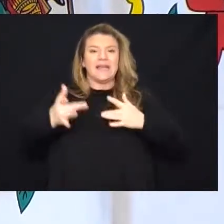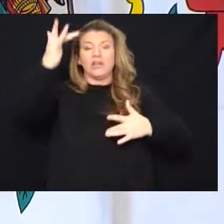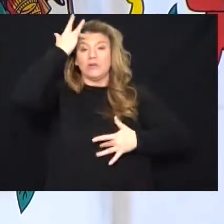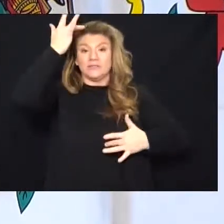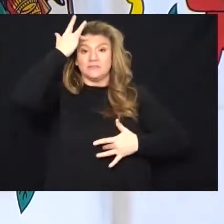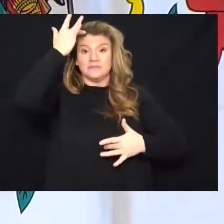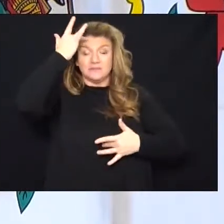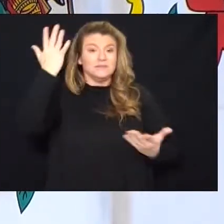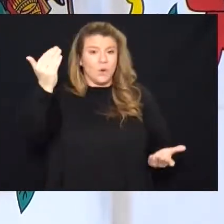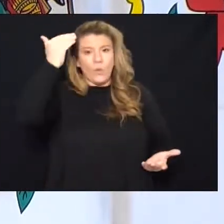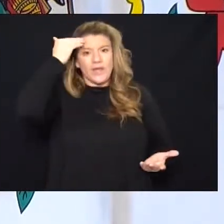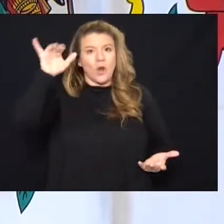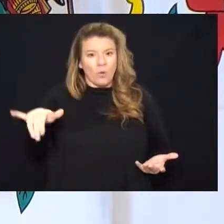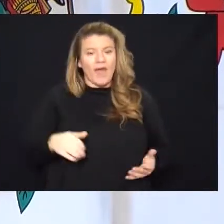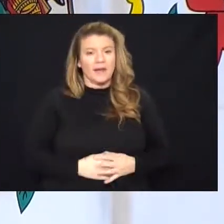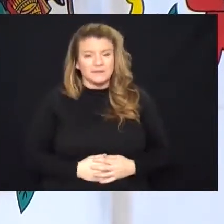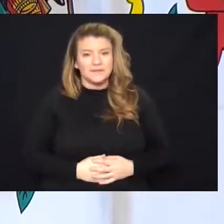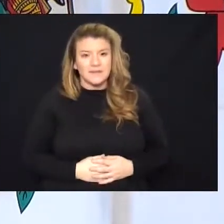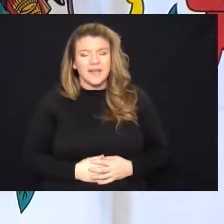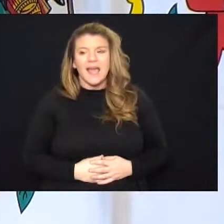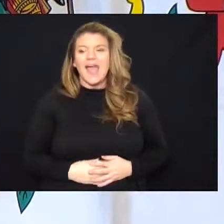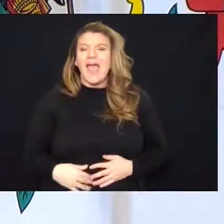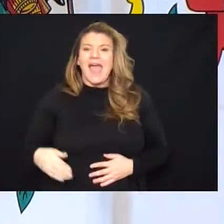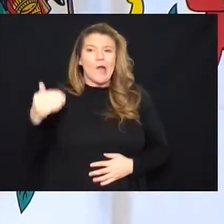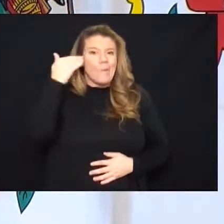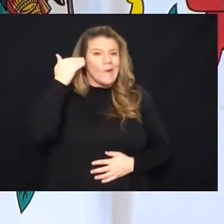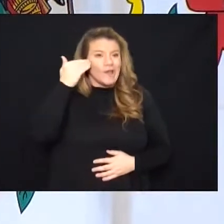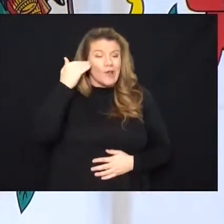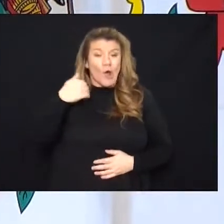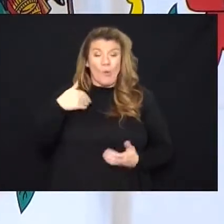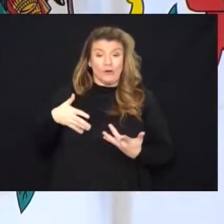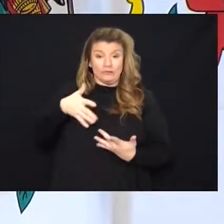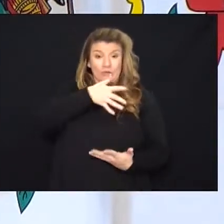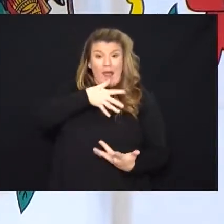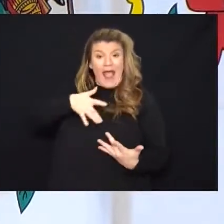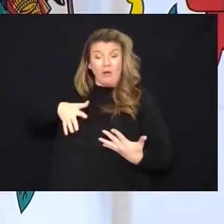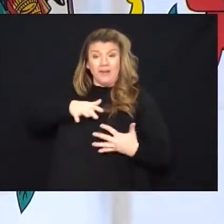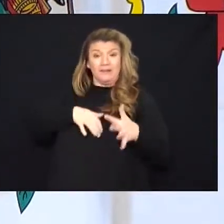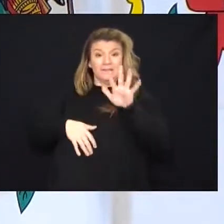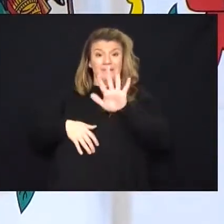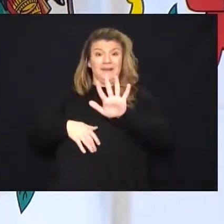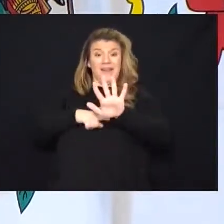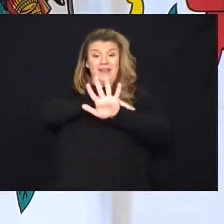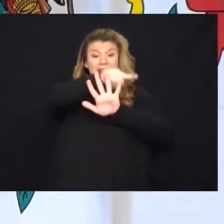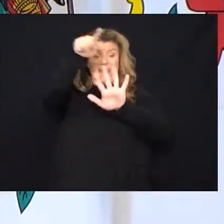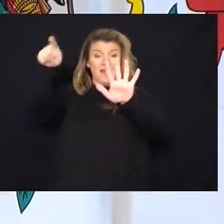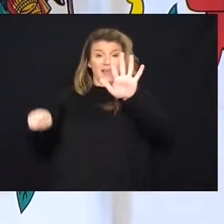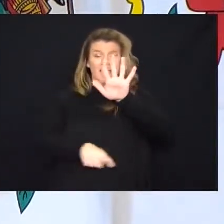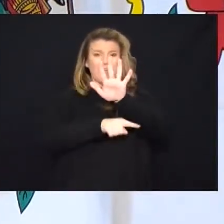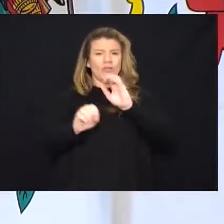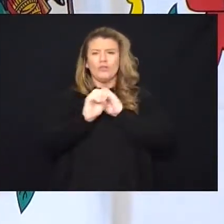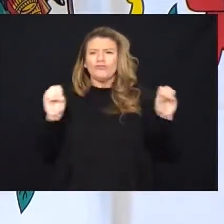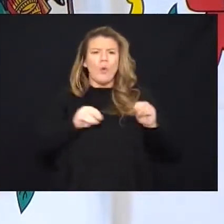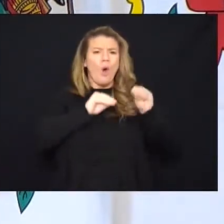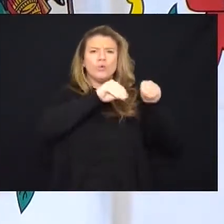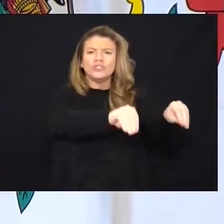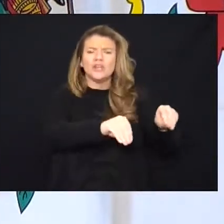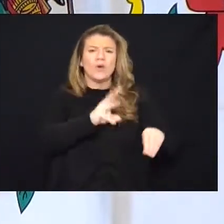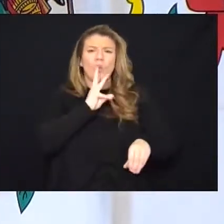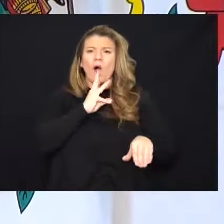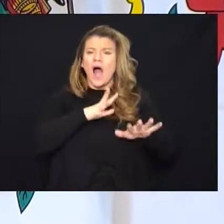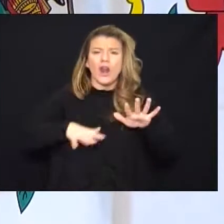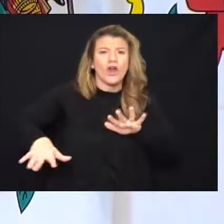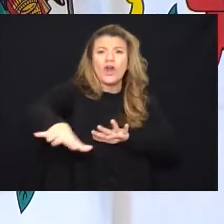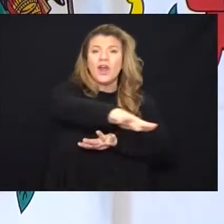we not? And we know that we're surrounded not by an ocean or a Great Lake. We're surrounded